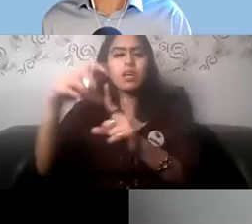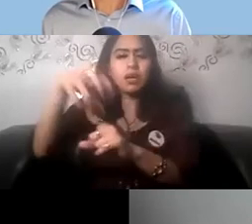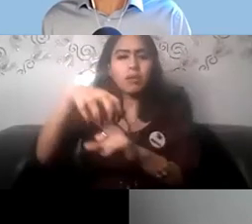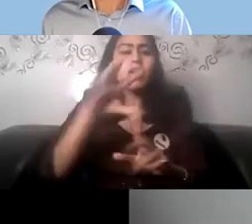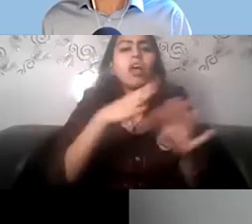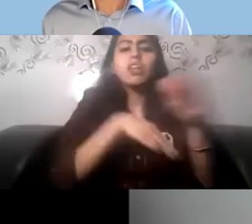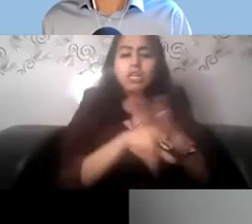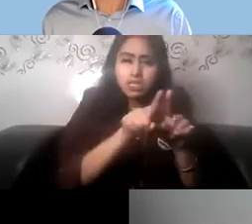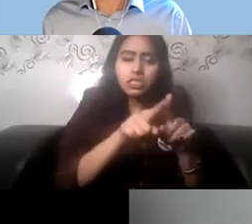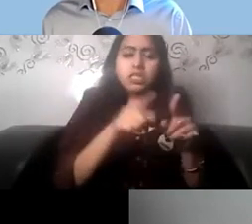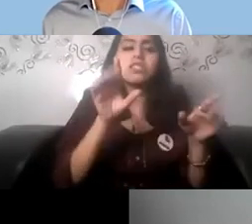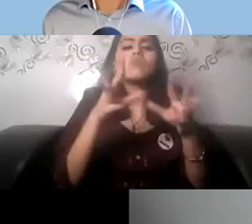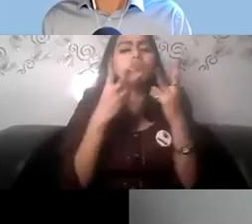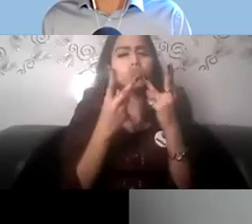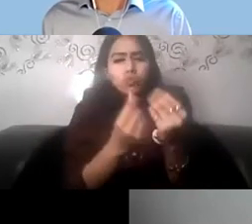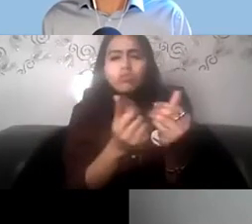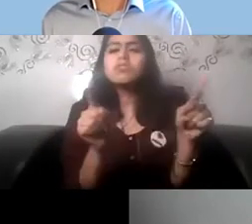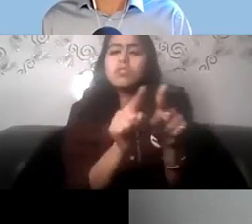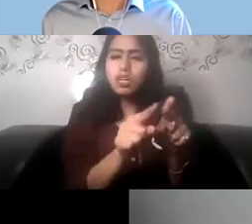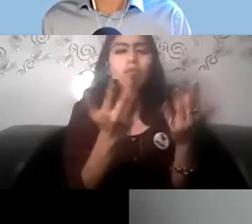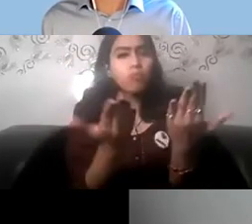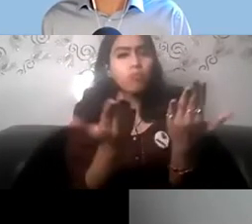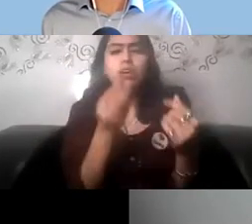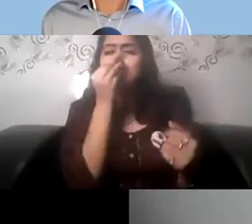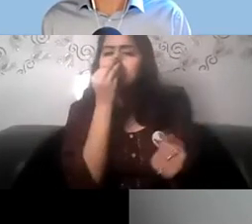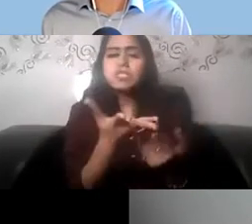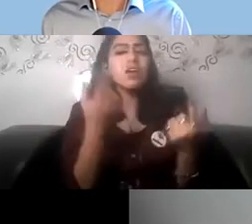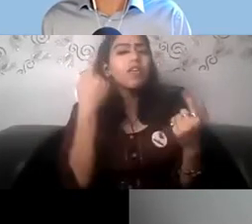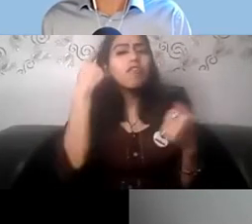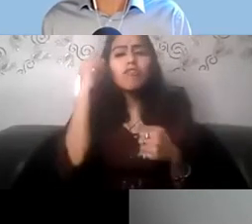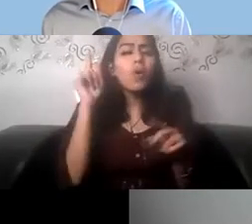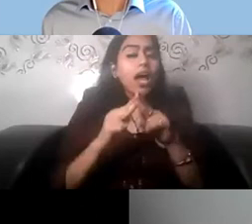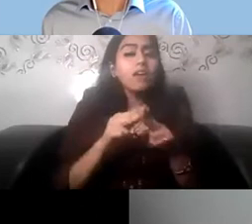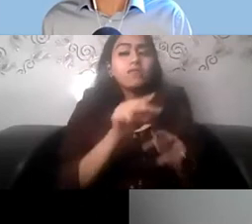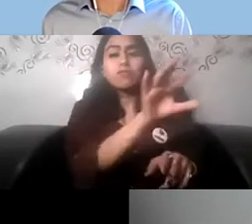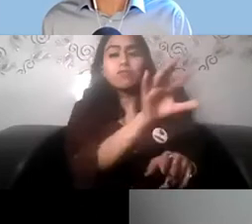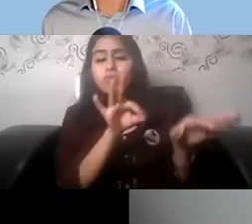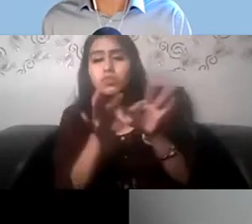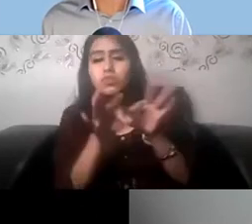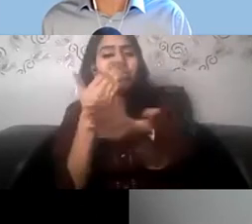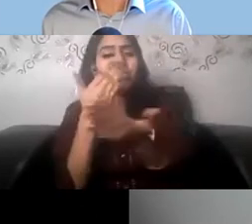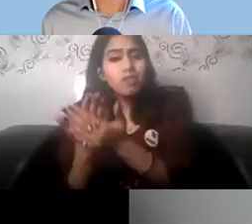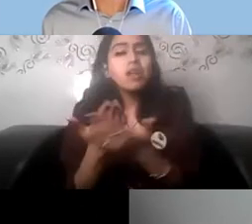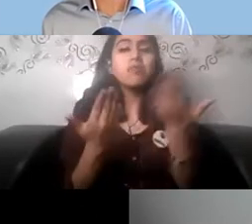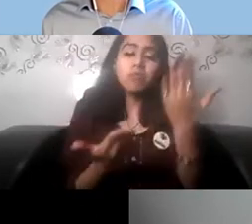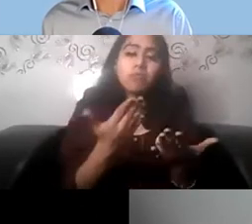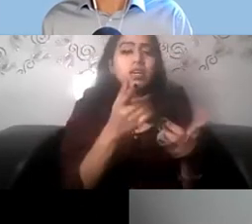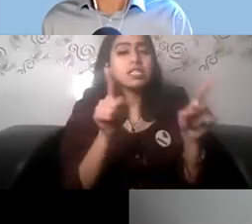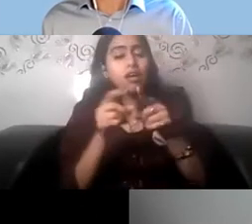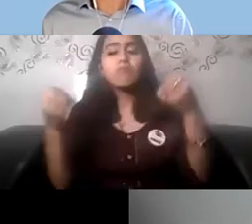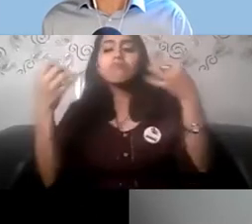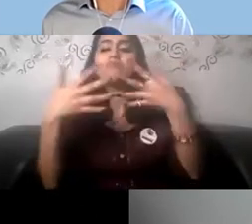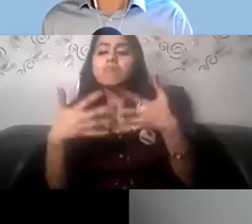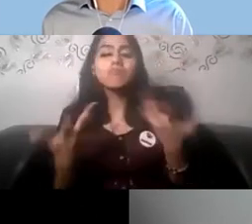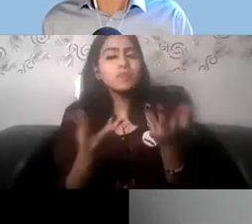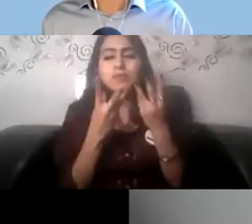embedded them in a solution which is very easy for applicants to use and also for employees to use, so